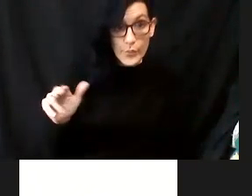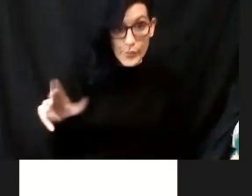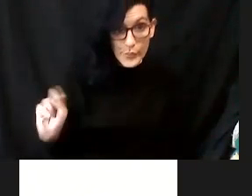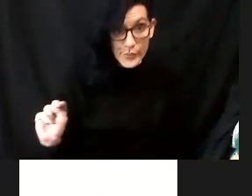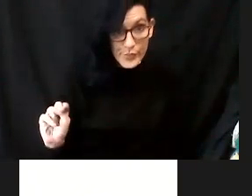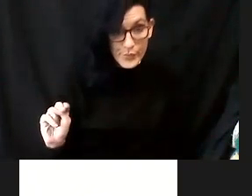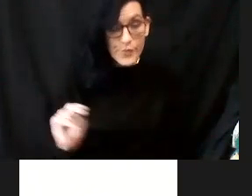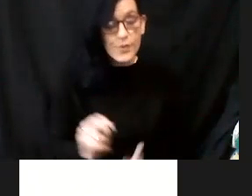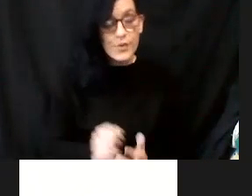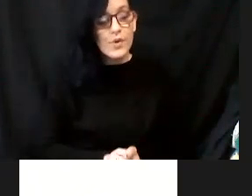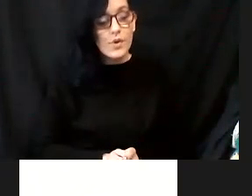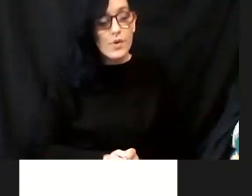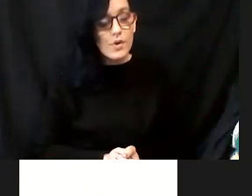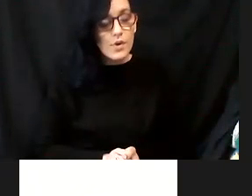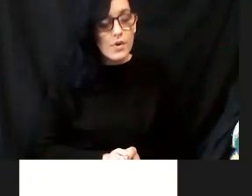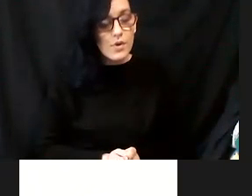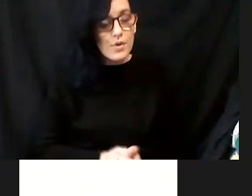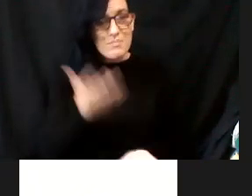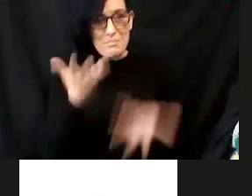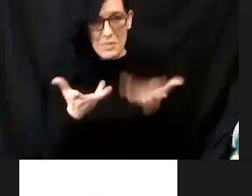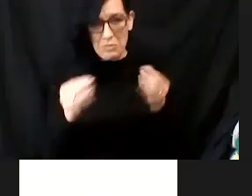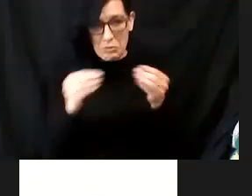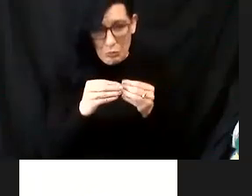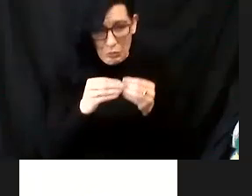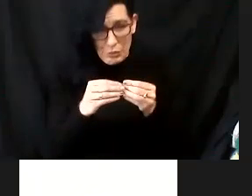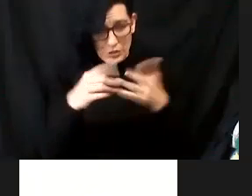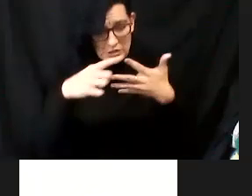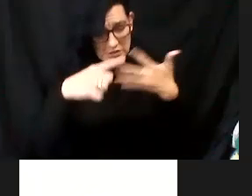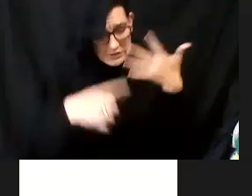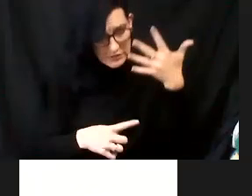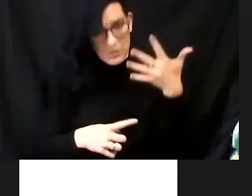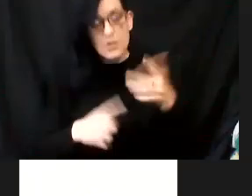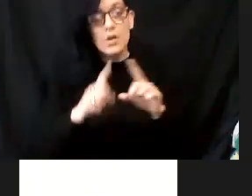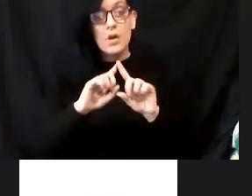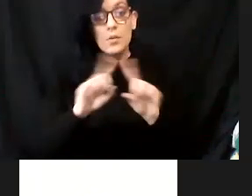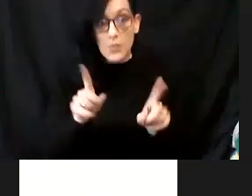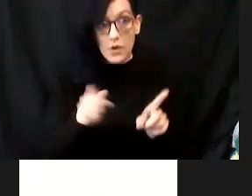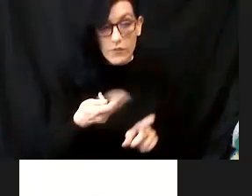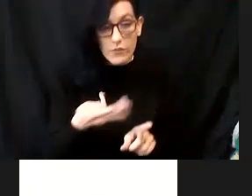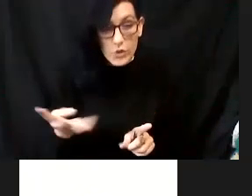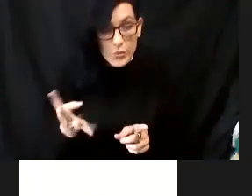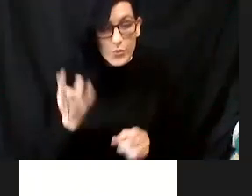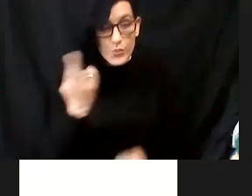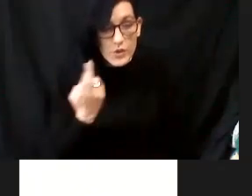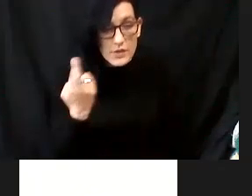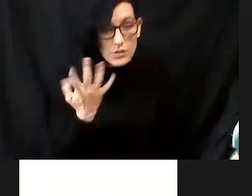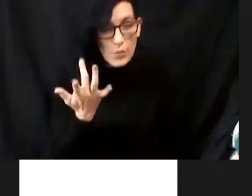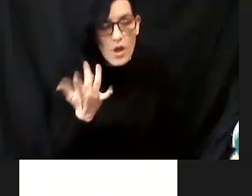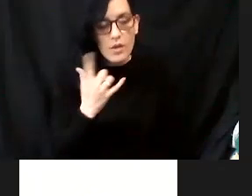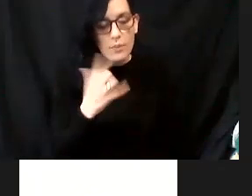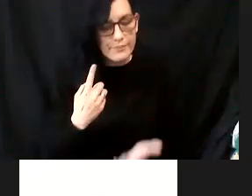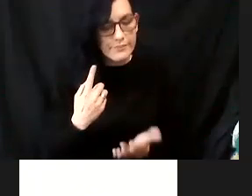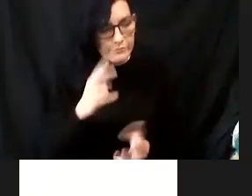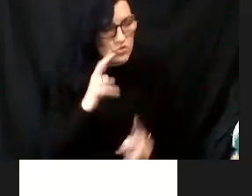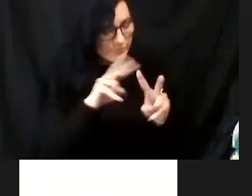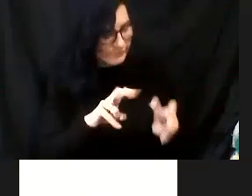there might be other reasons, so we'll get into this a little bit later, but there are several reasons why you might want to find out facts about the loans you